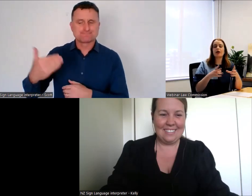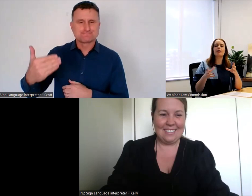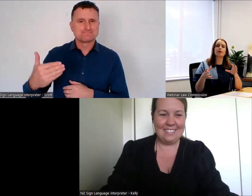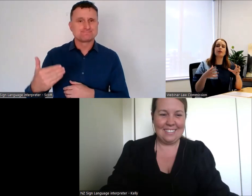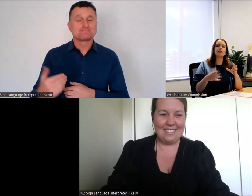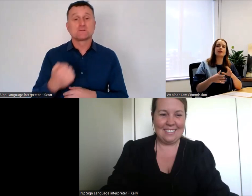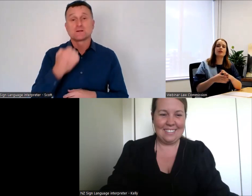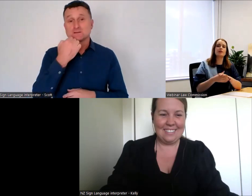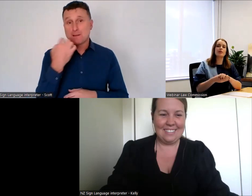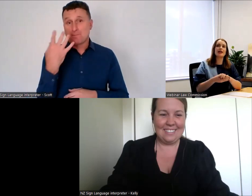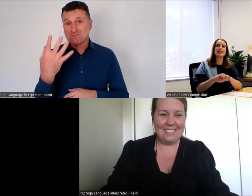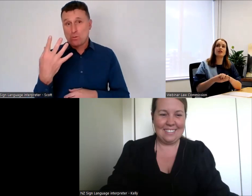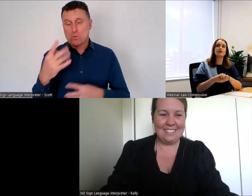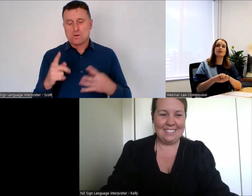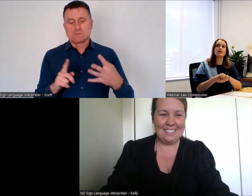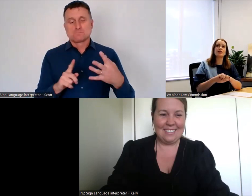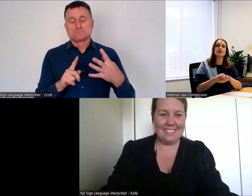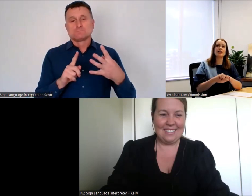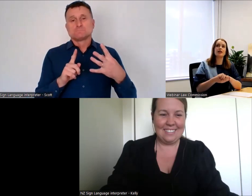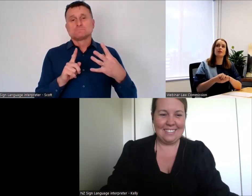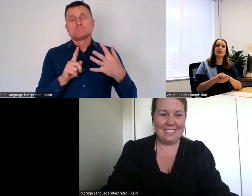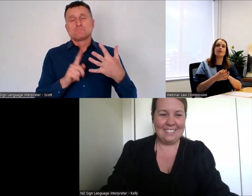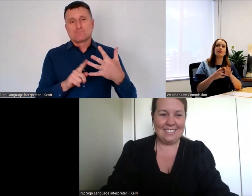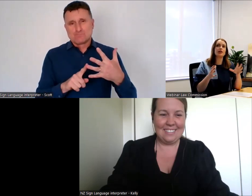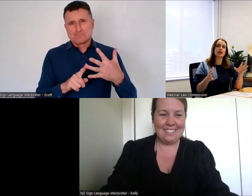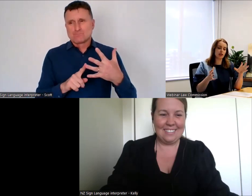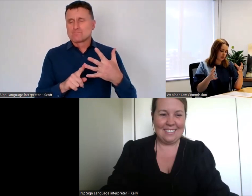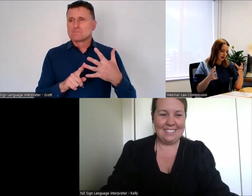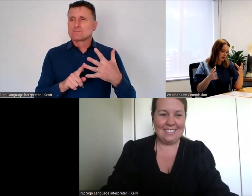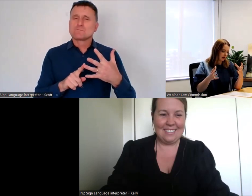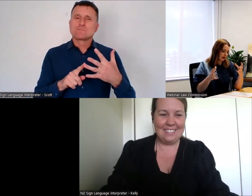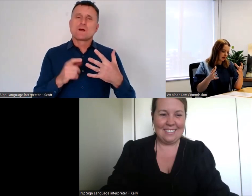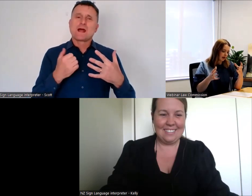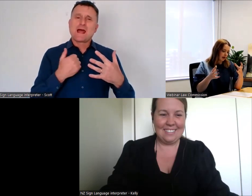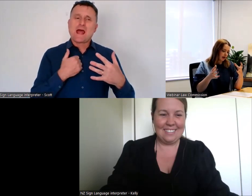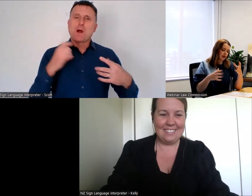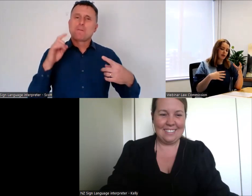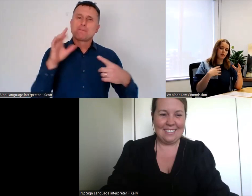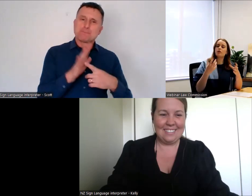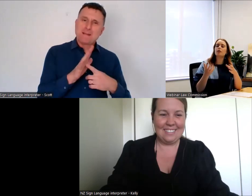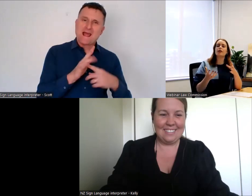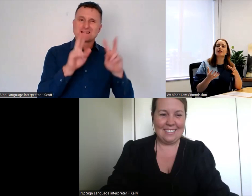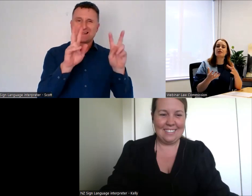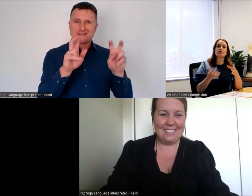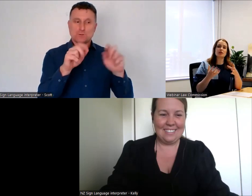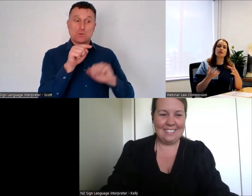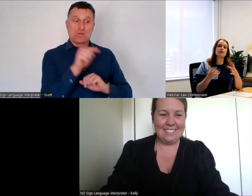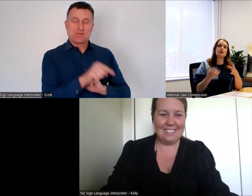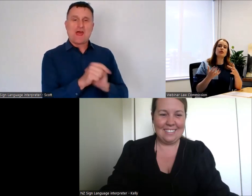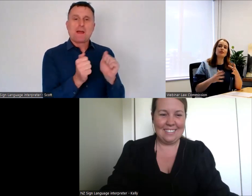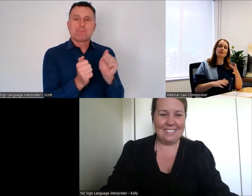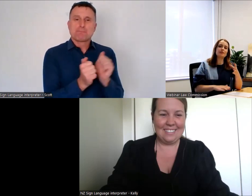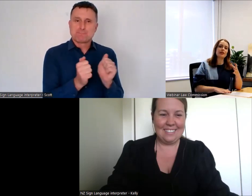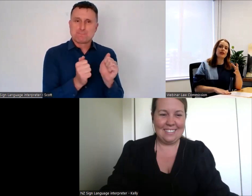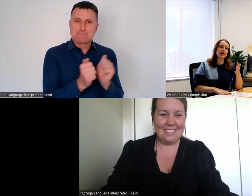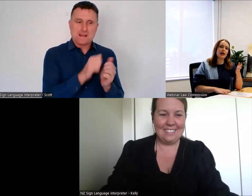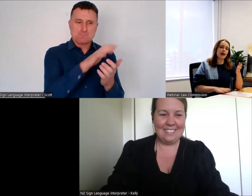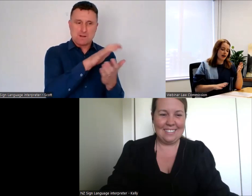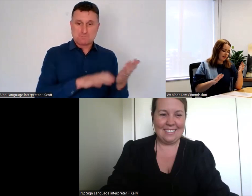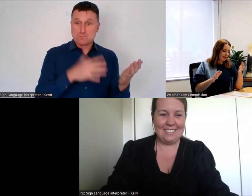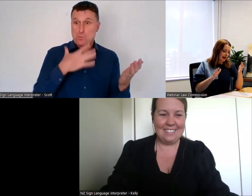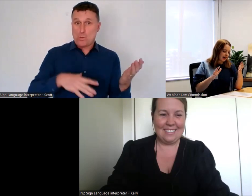we'll go through some of the main issues that we cover in our issues paper and that we're asking for people's views on.